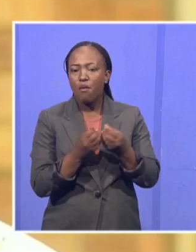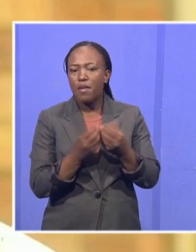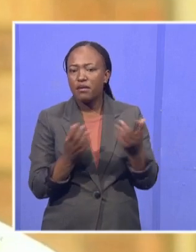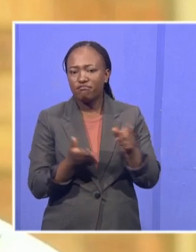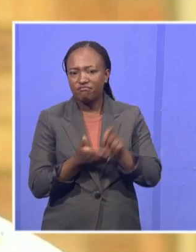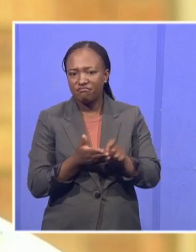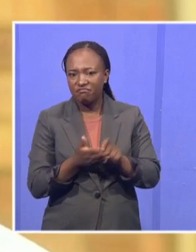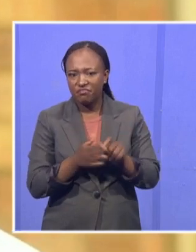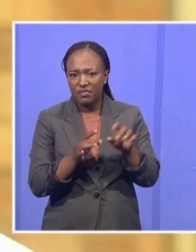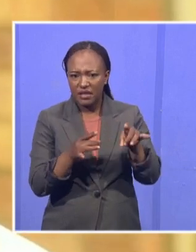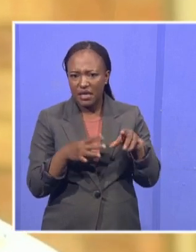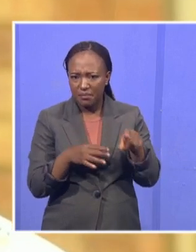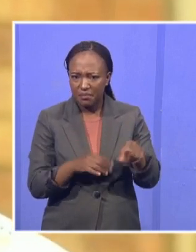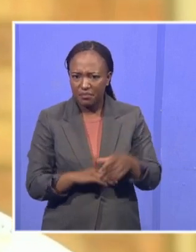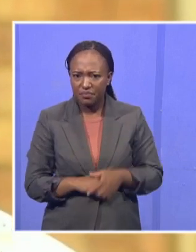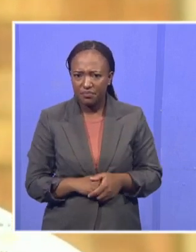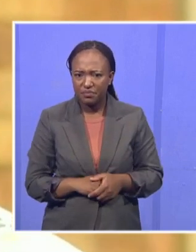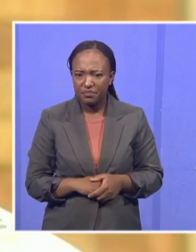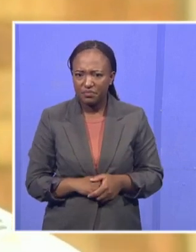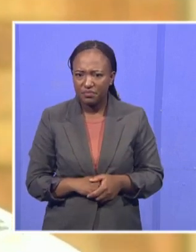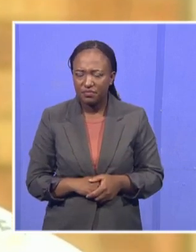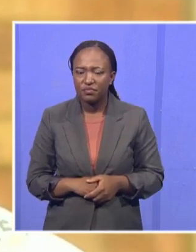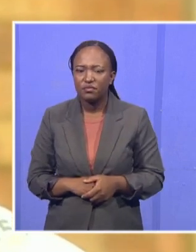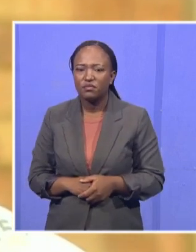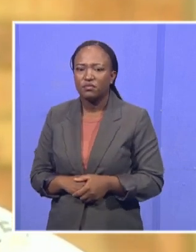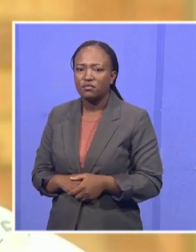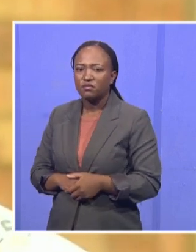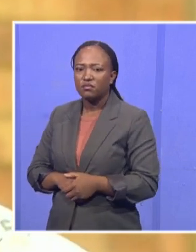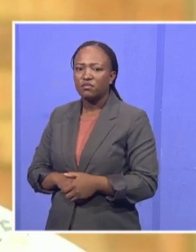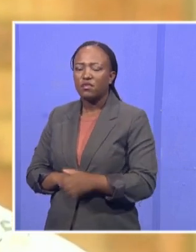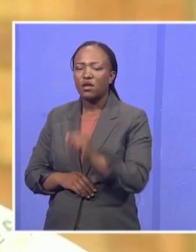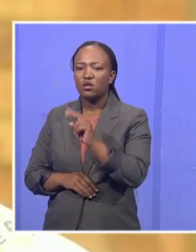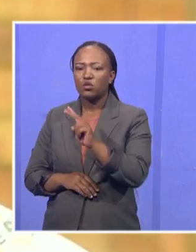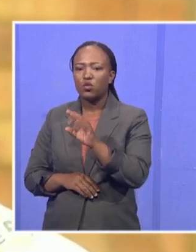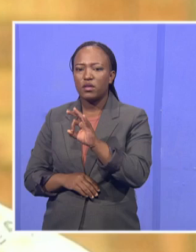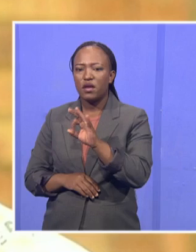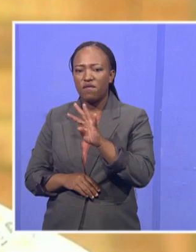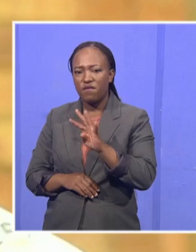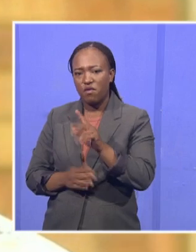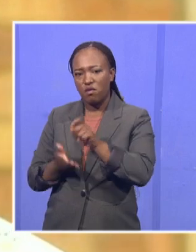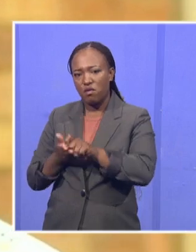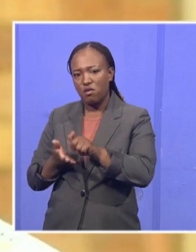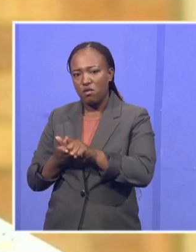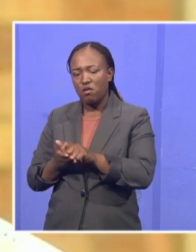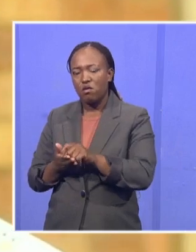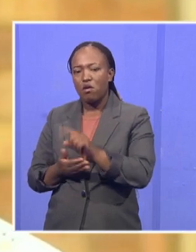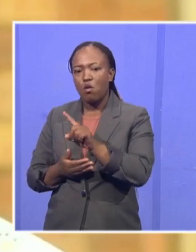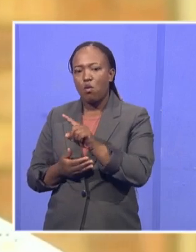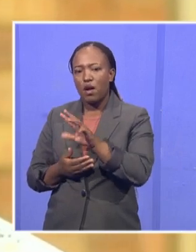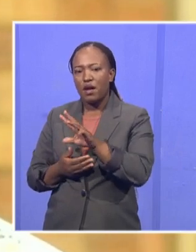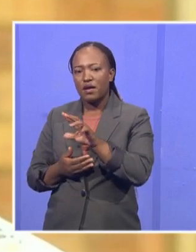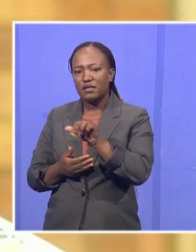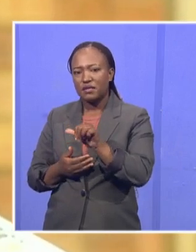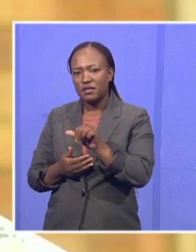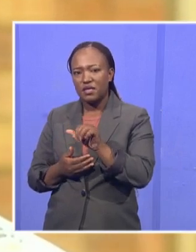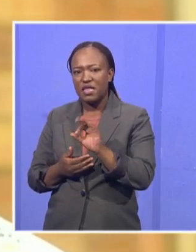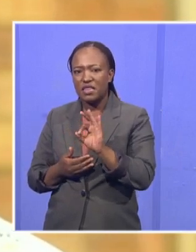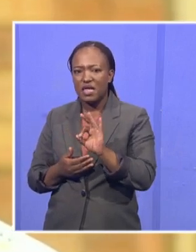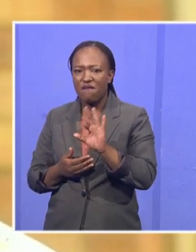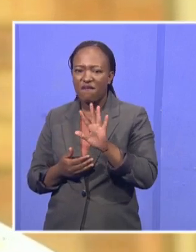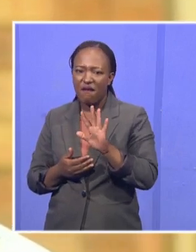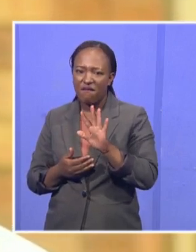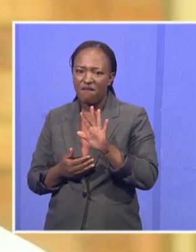the exams? We had 234 writing and 196 passing. Only 35 did